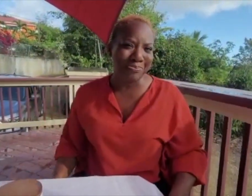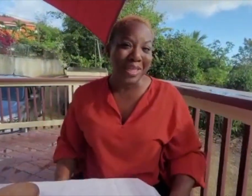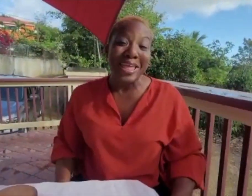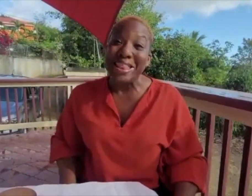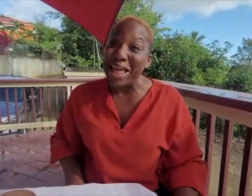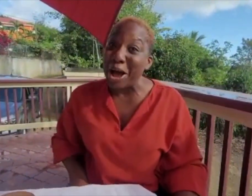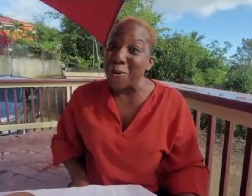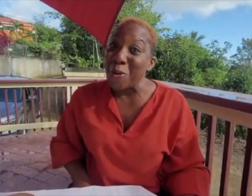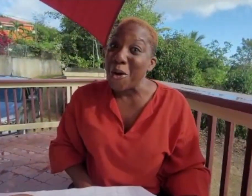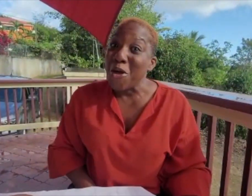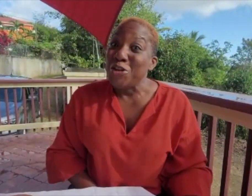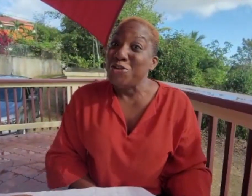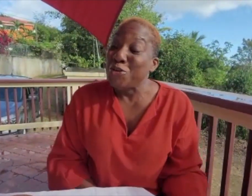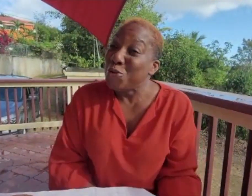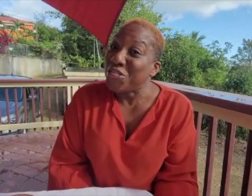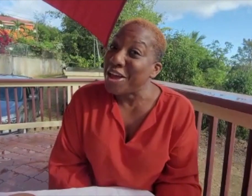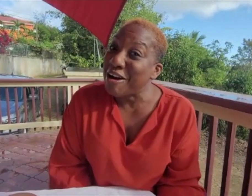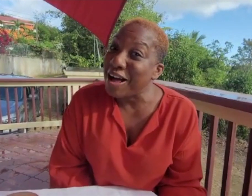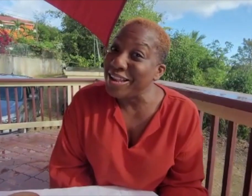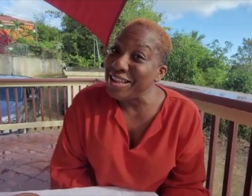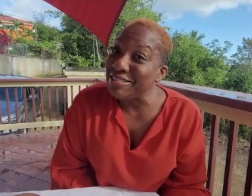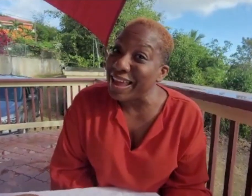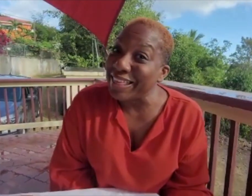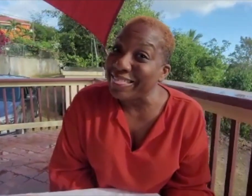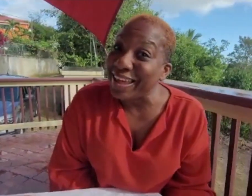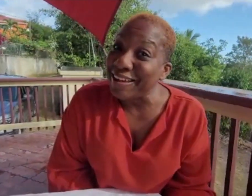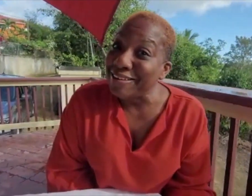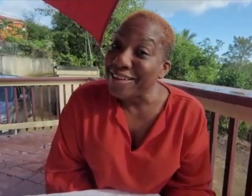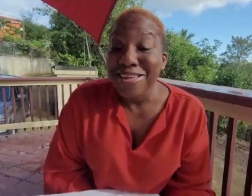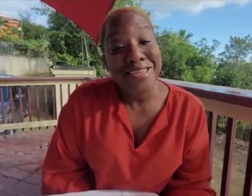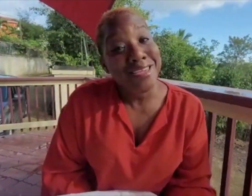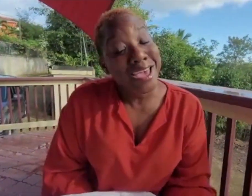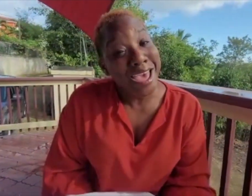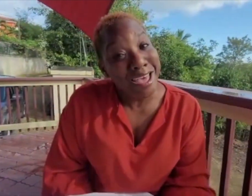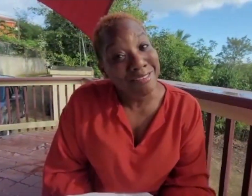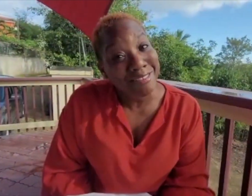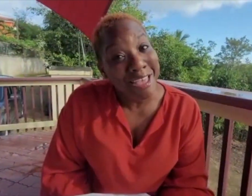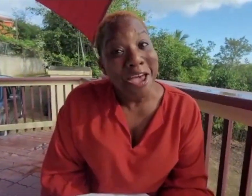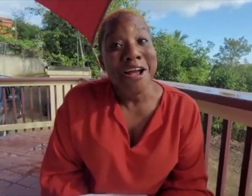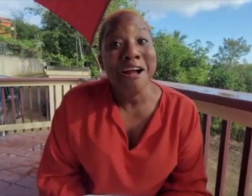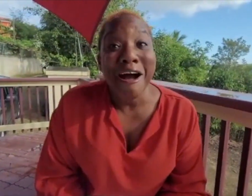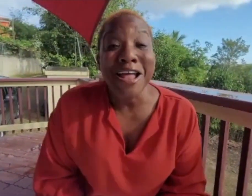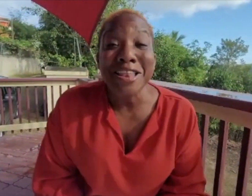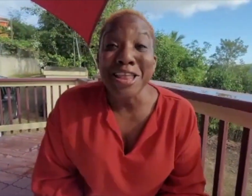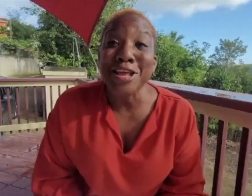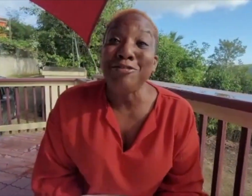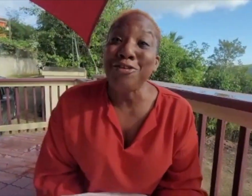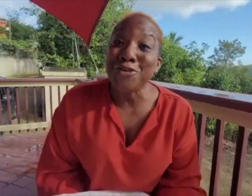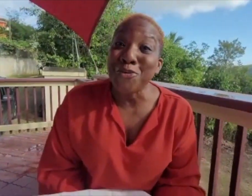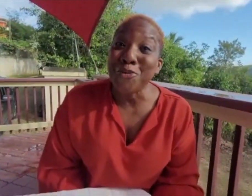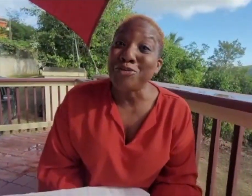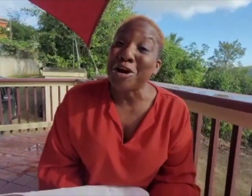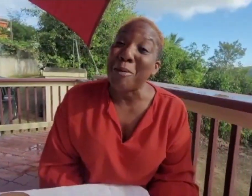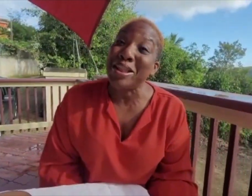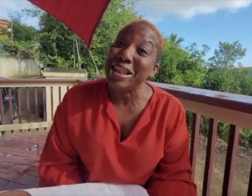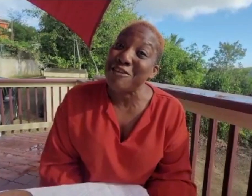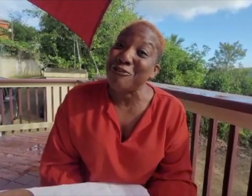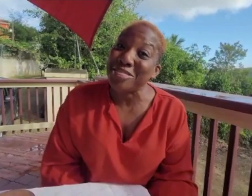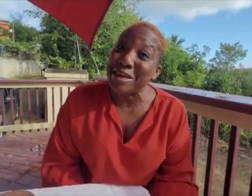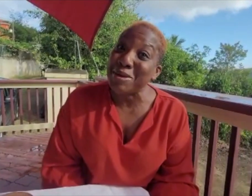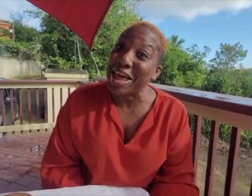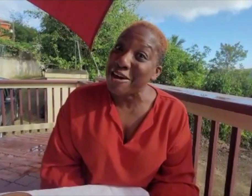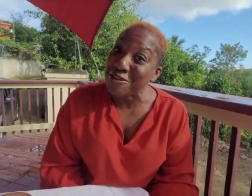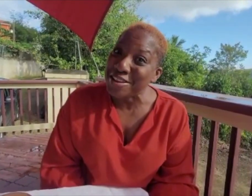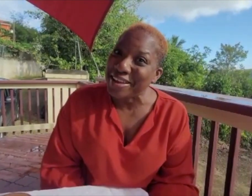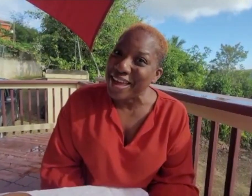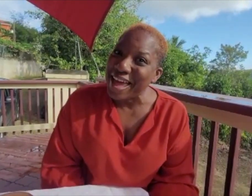them. Now, do you think God needs anything? Yes, God needs you to come and live